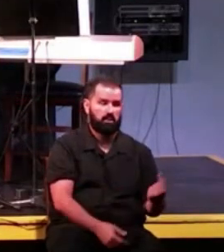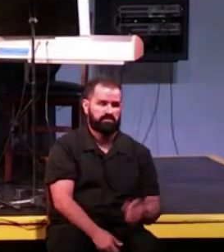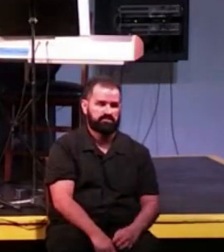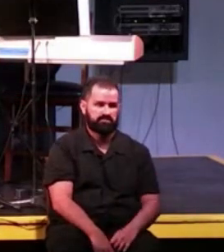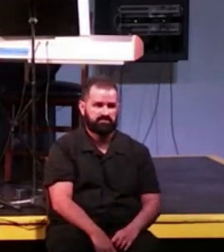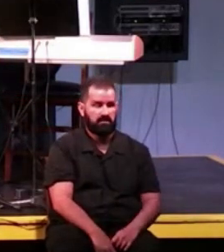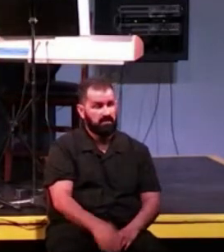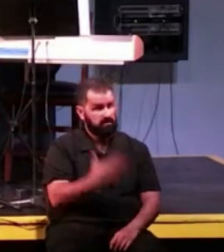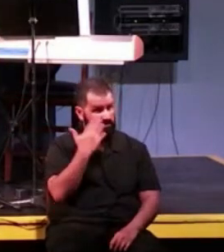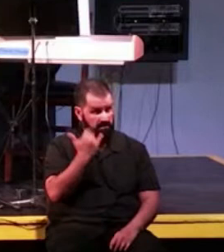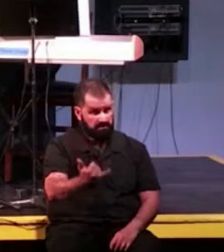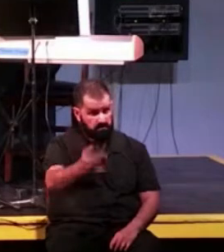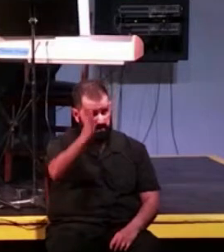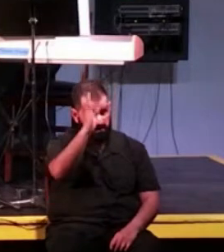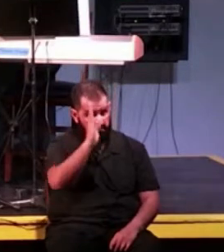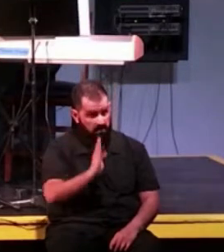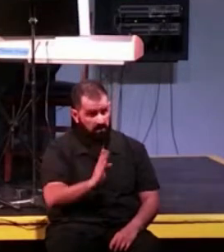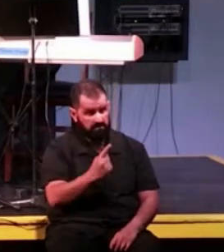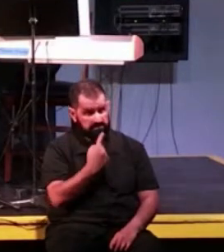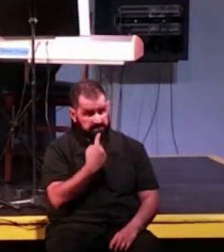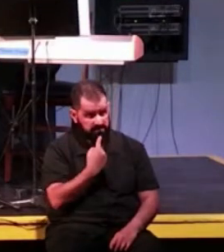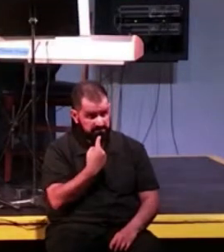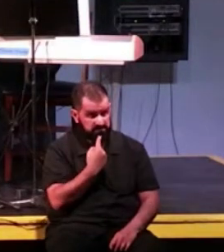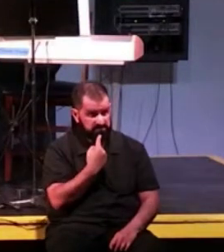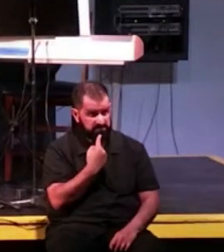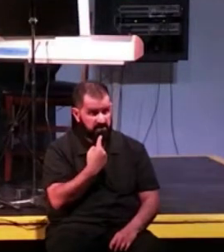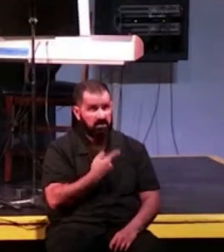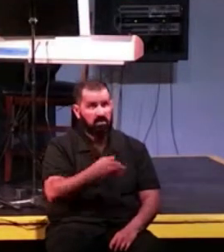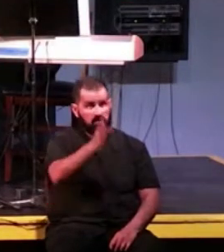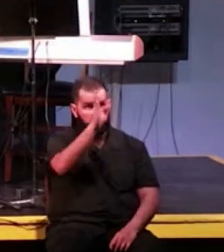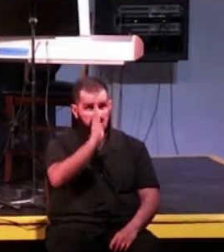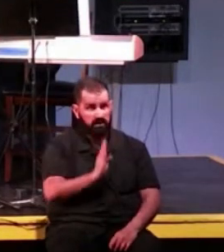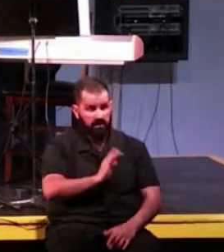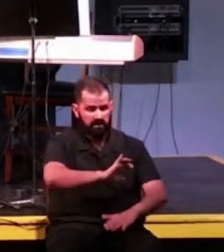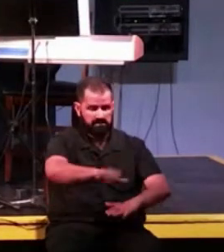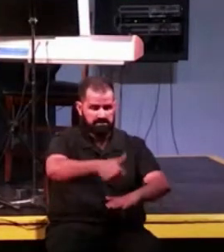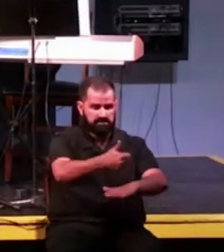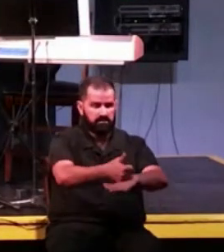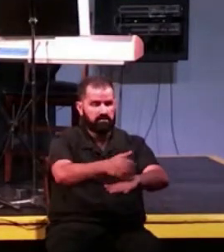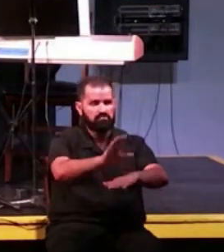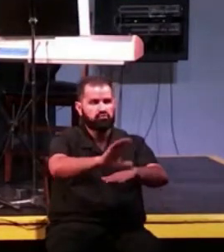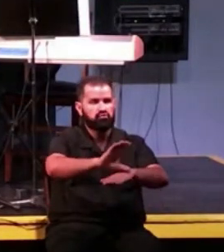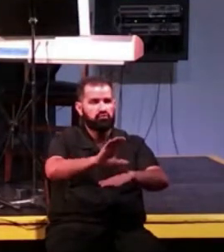That's why God said, and he created the church.